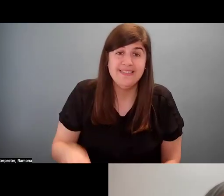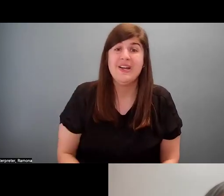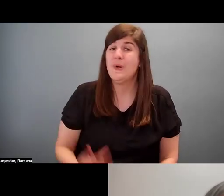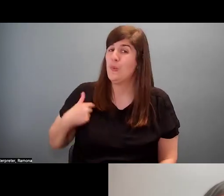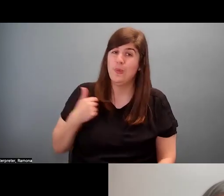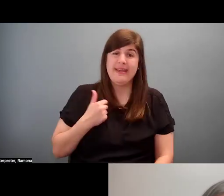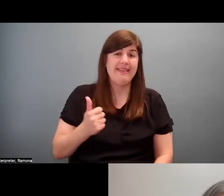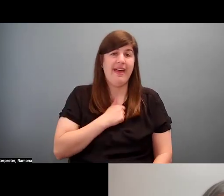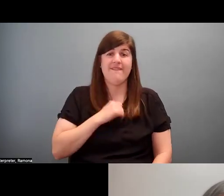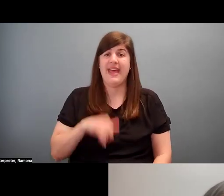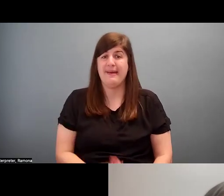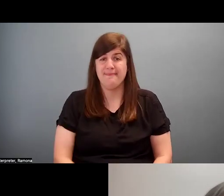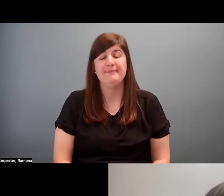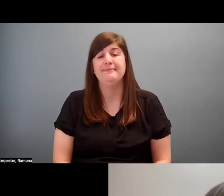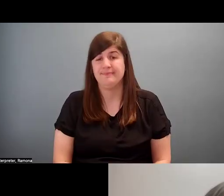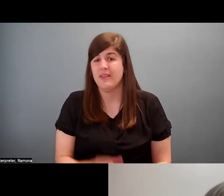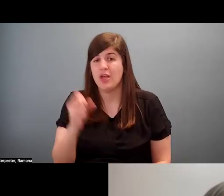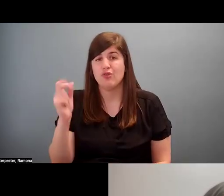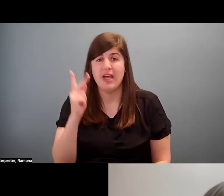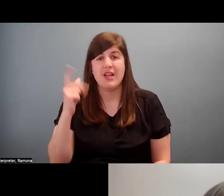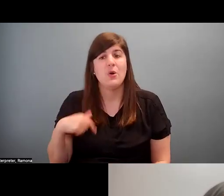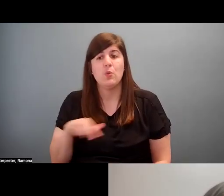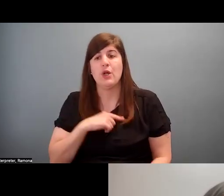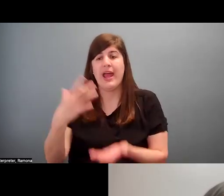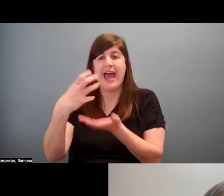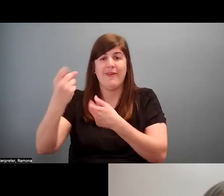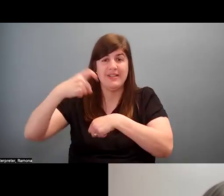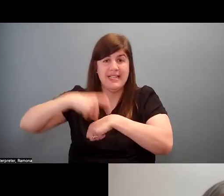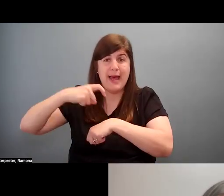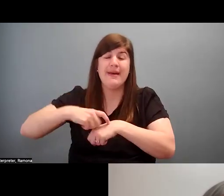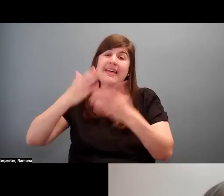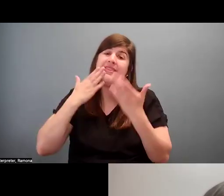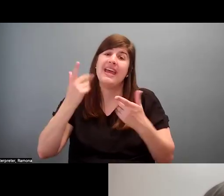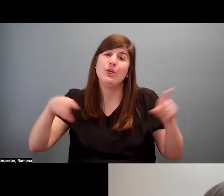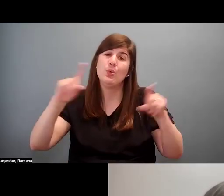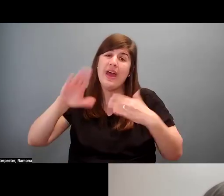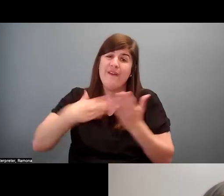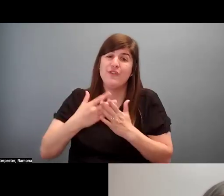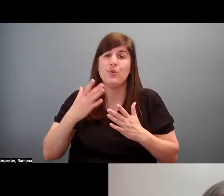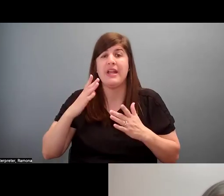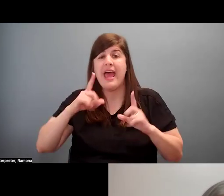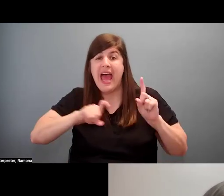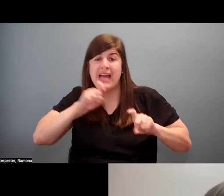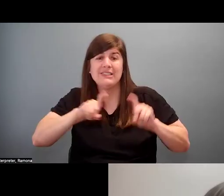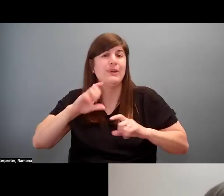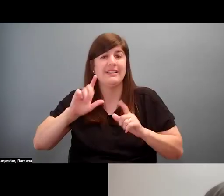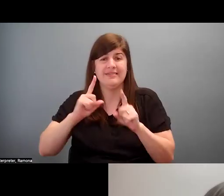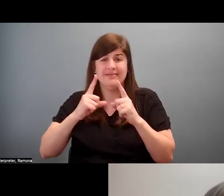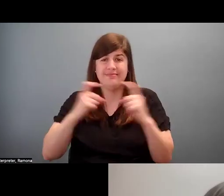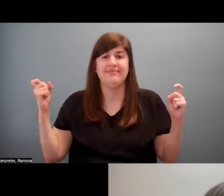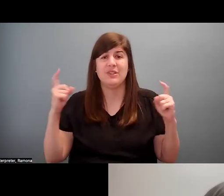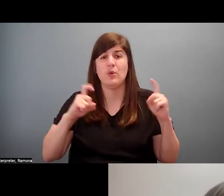it. Okay, we are out of time. Thank you everyone for answering or asking all of these questions. We